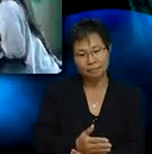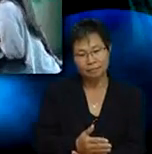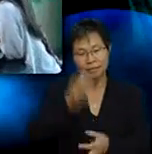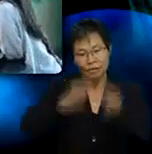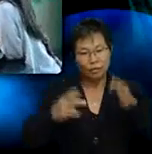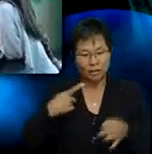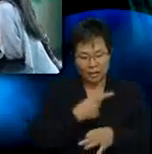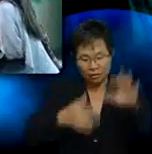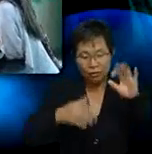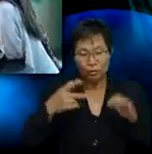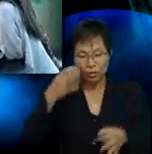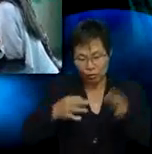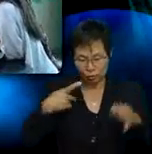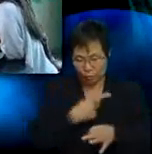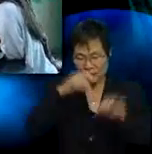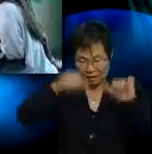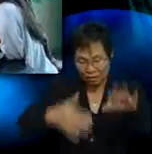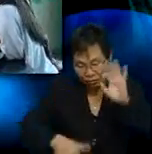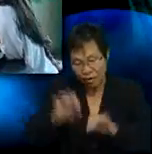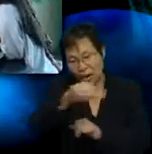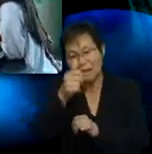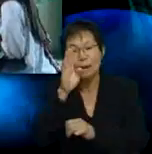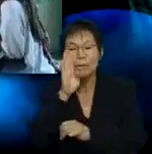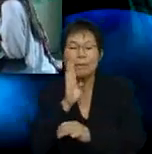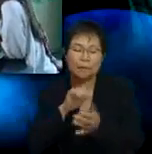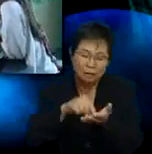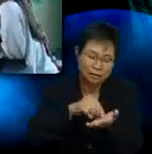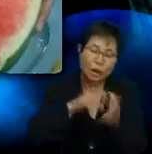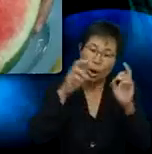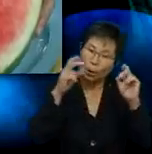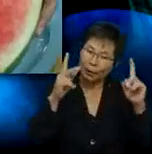If we can find another brown seed.